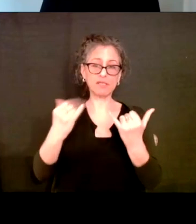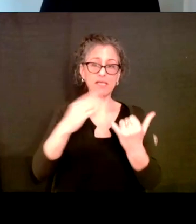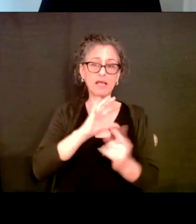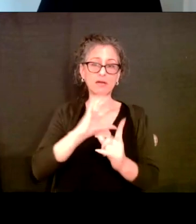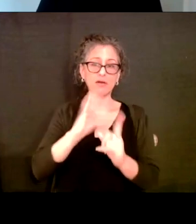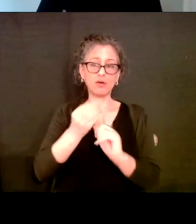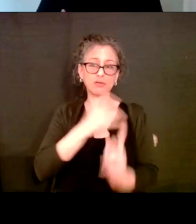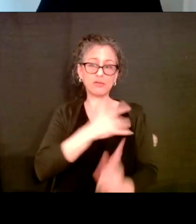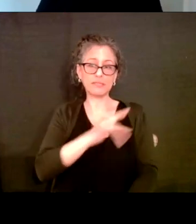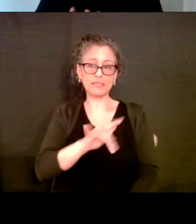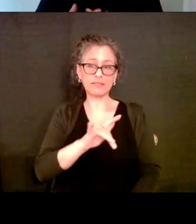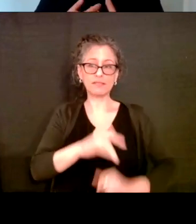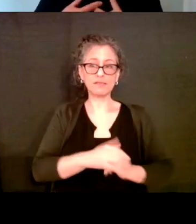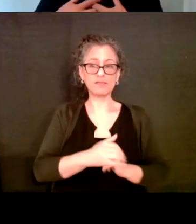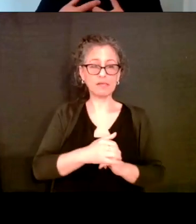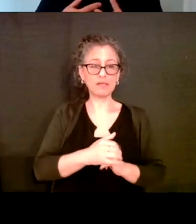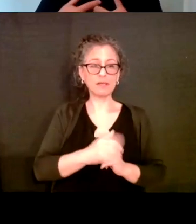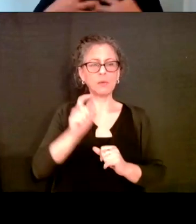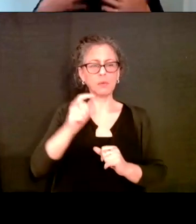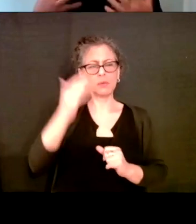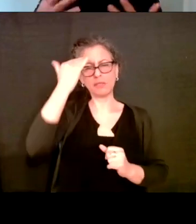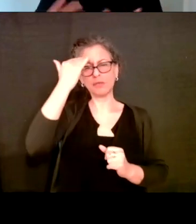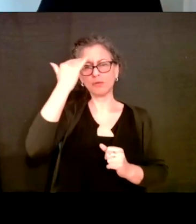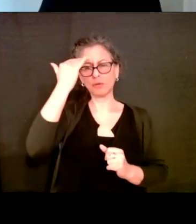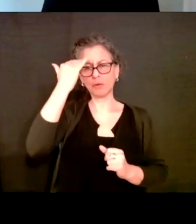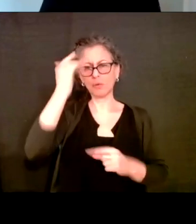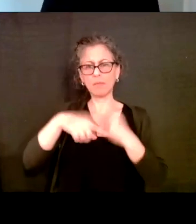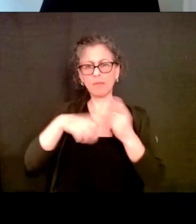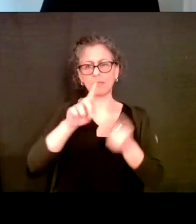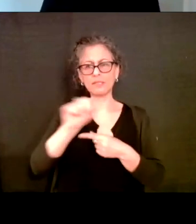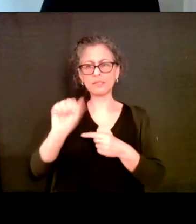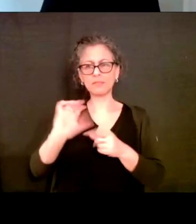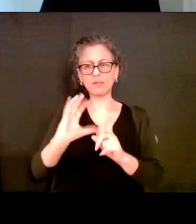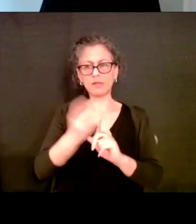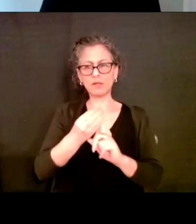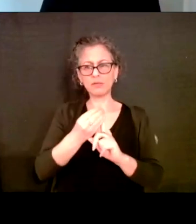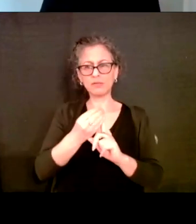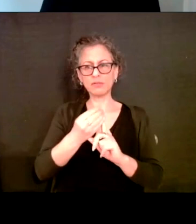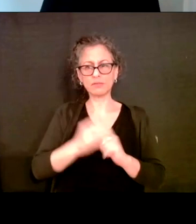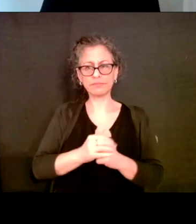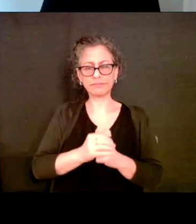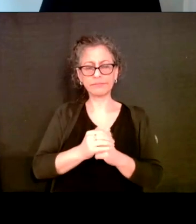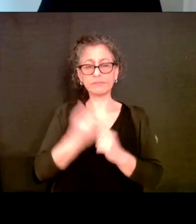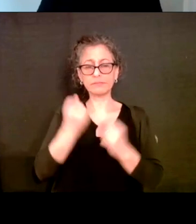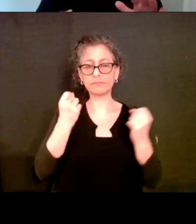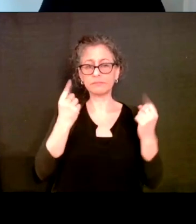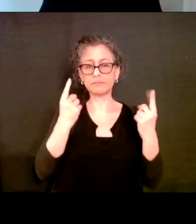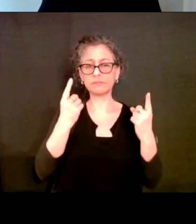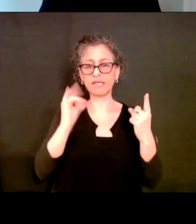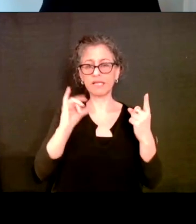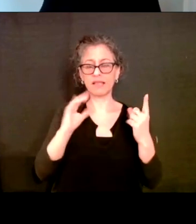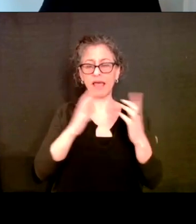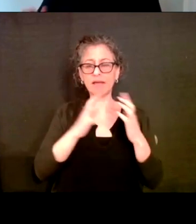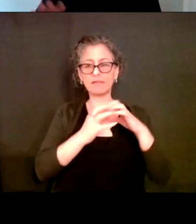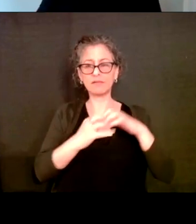sensitivity. And we need to be mindful of disability culture in all of this and understanding the intersection again of